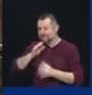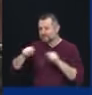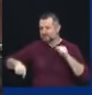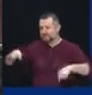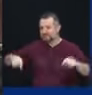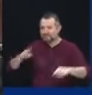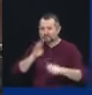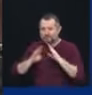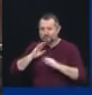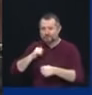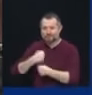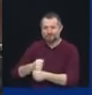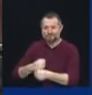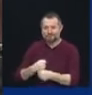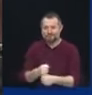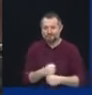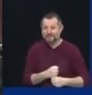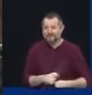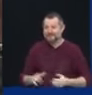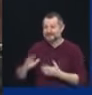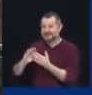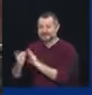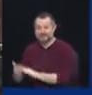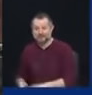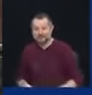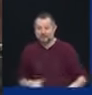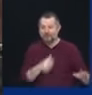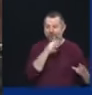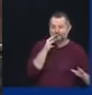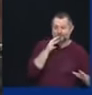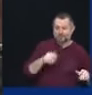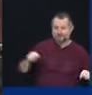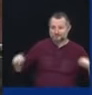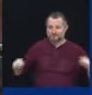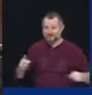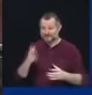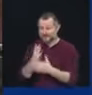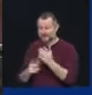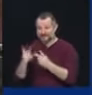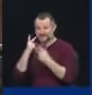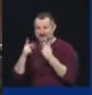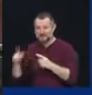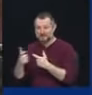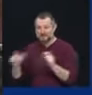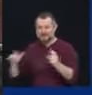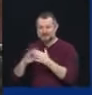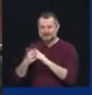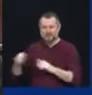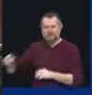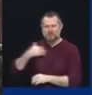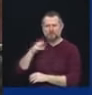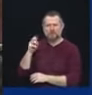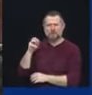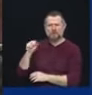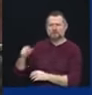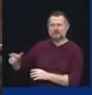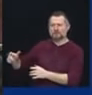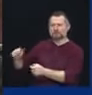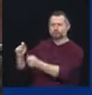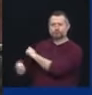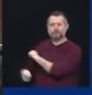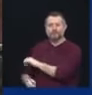in urban areas also. What we're doing with breweries has really been transformational farm to